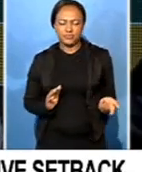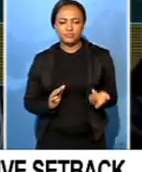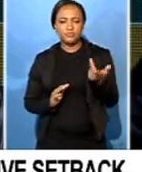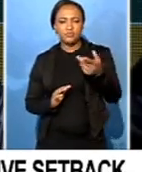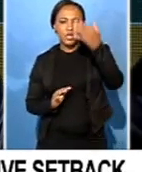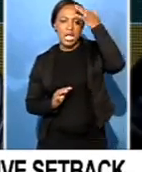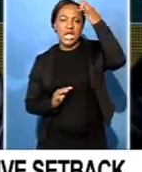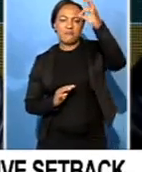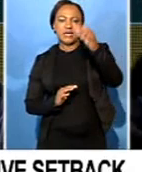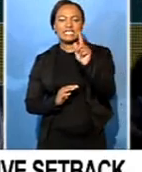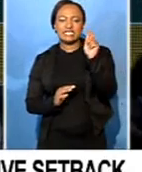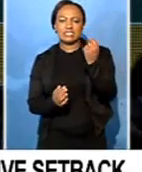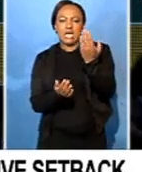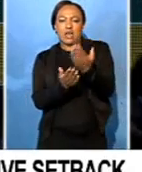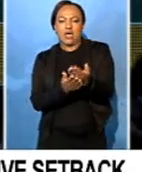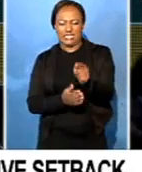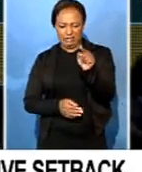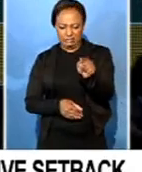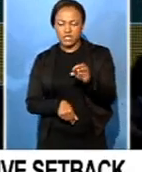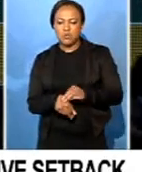to state tenders.